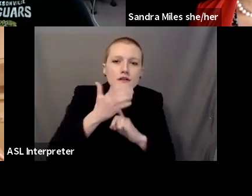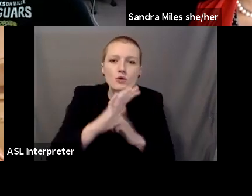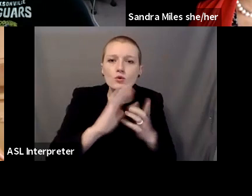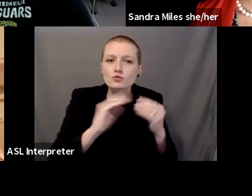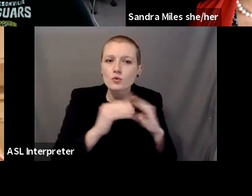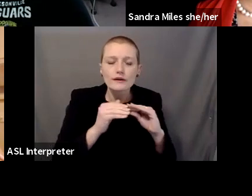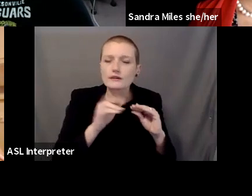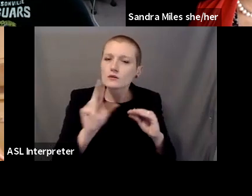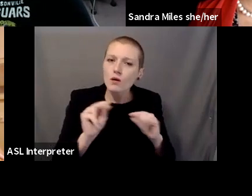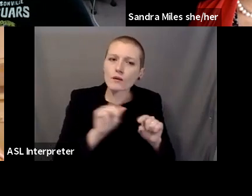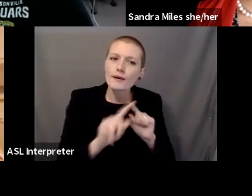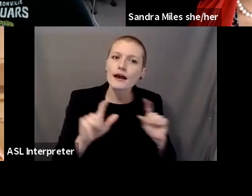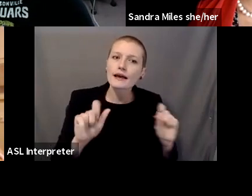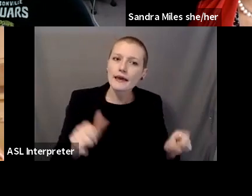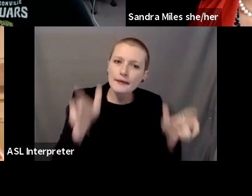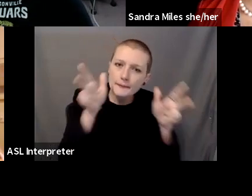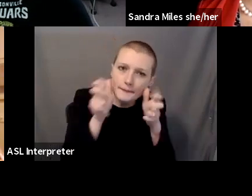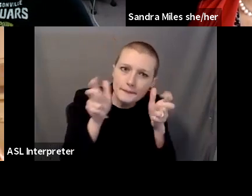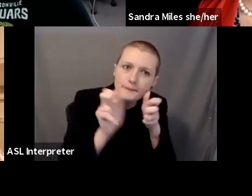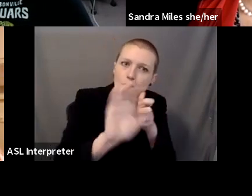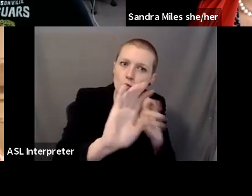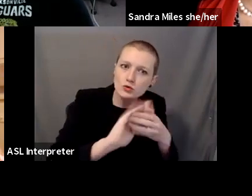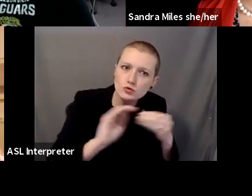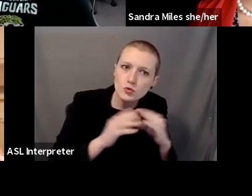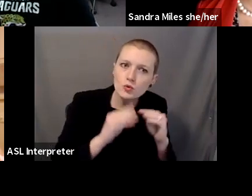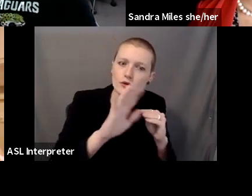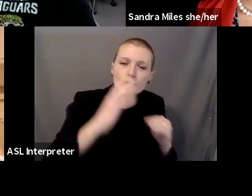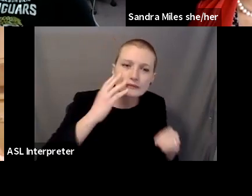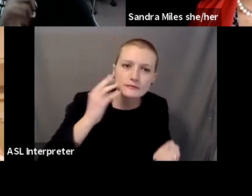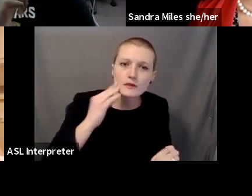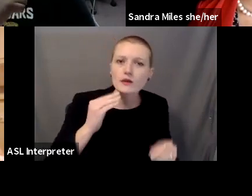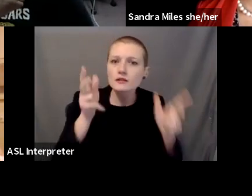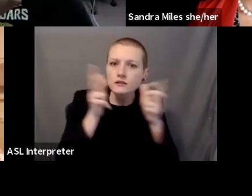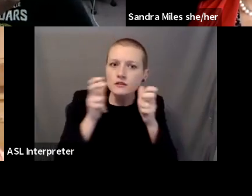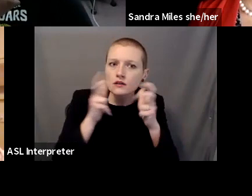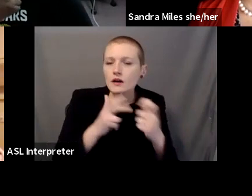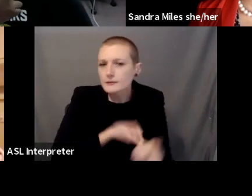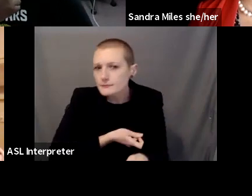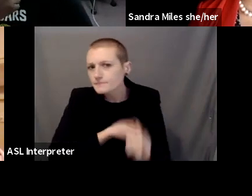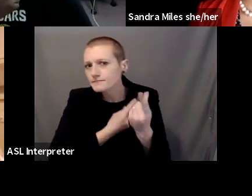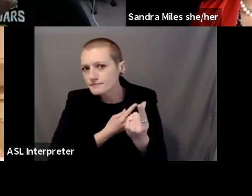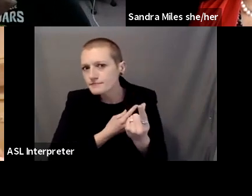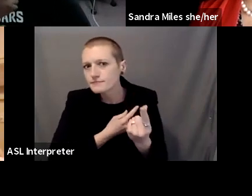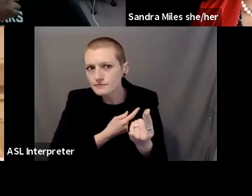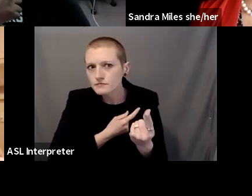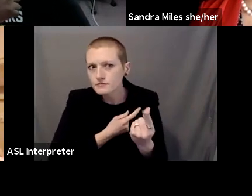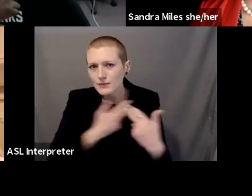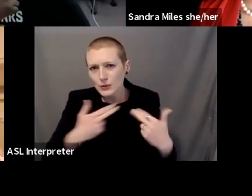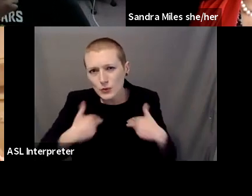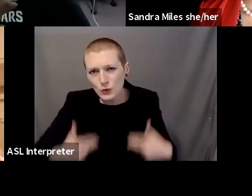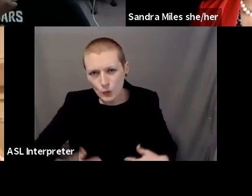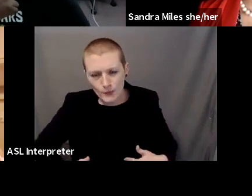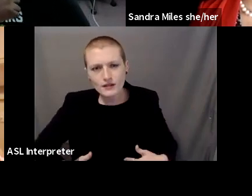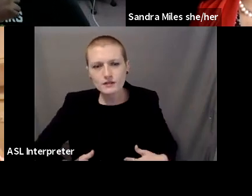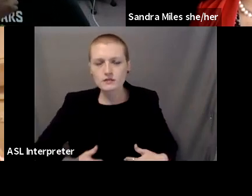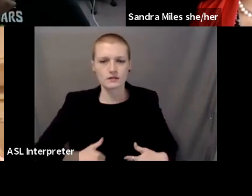to your experiences and empathize with that from a human perspective. And that's all we ask anybody to do